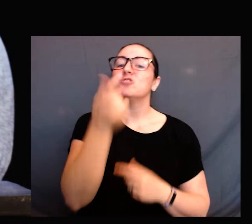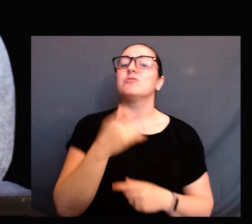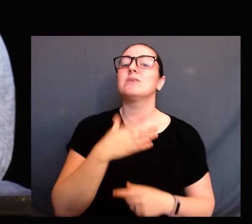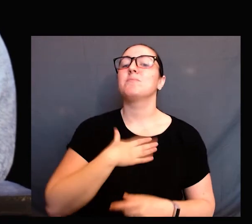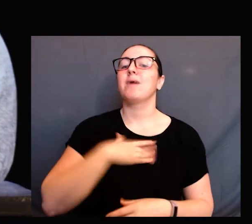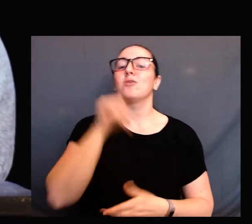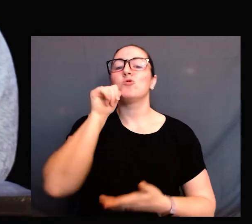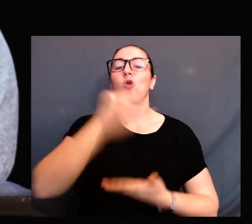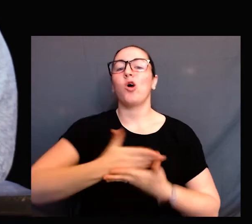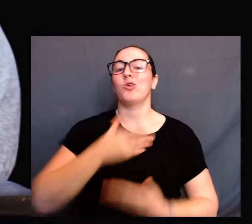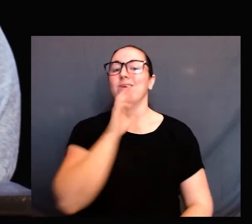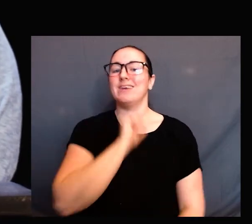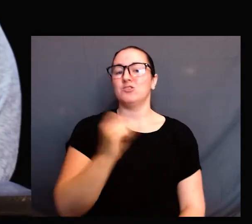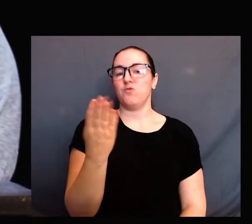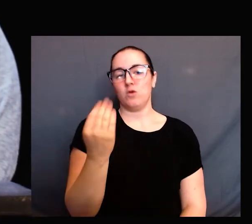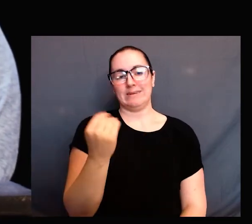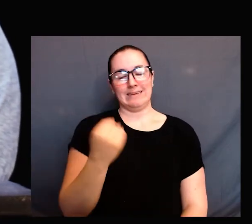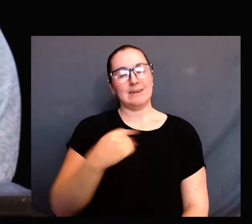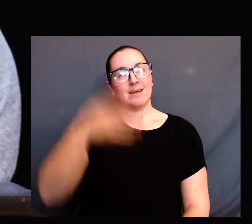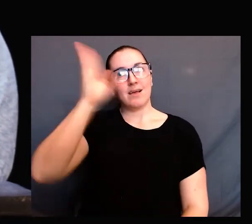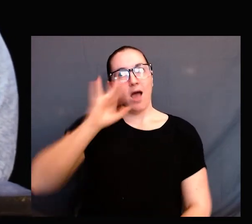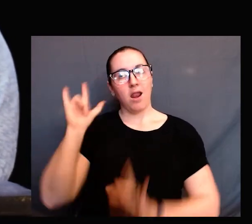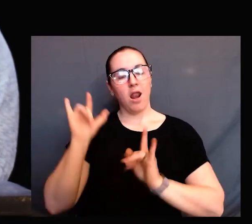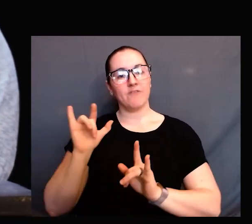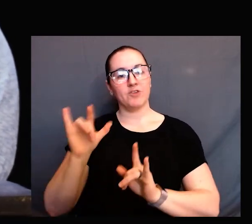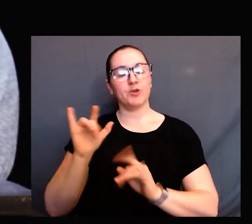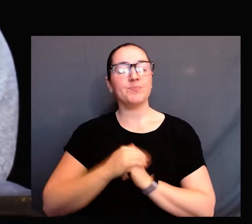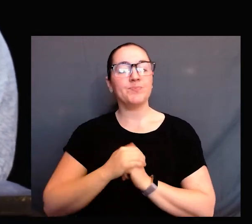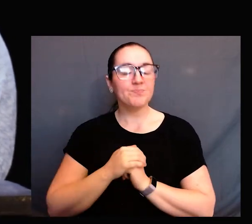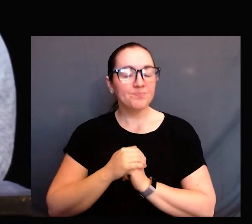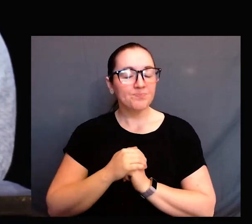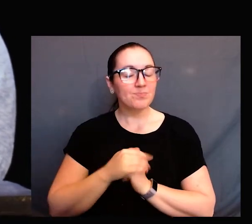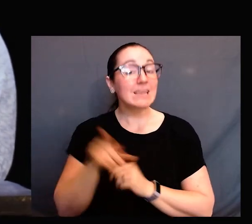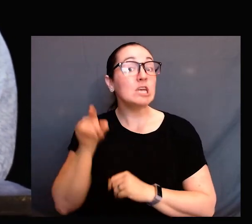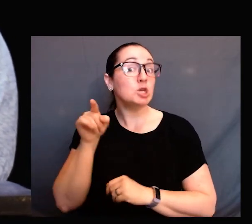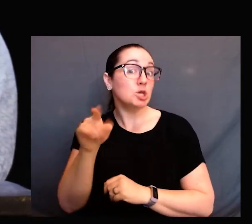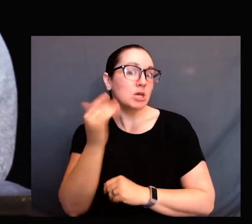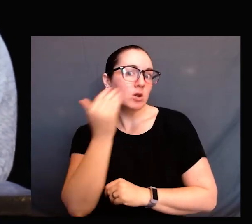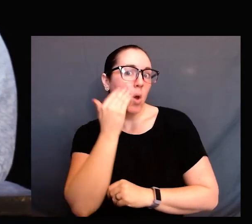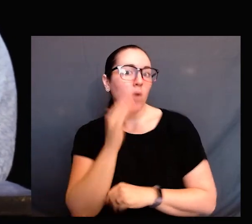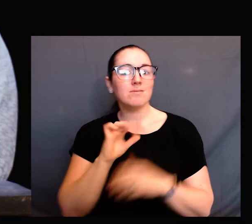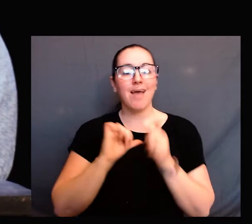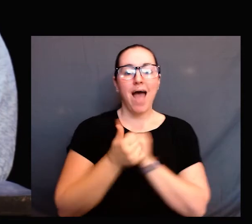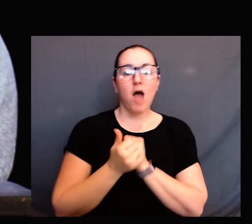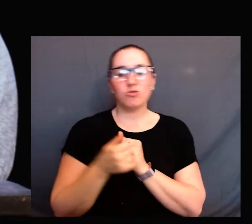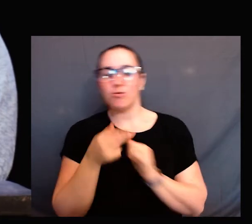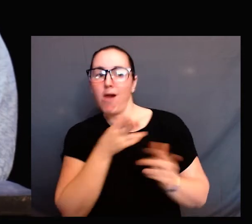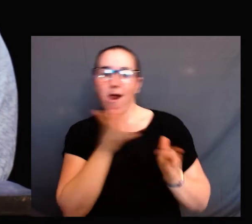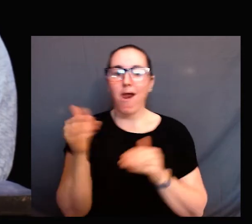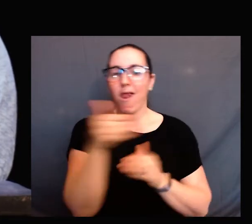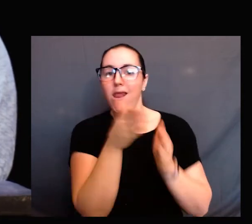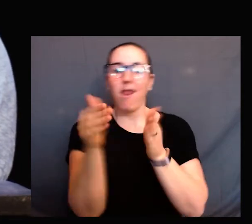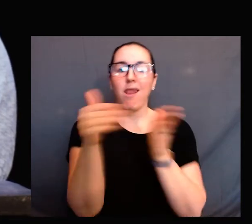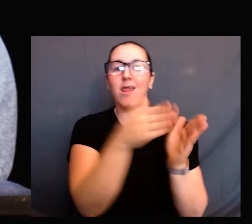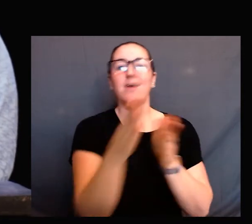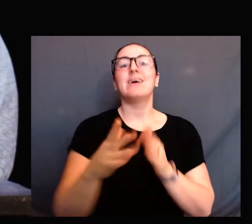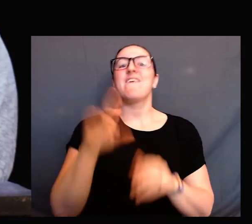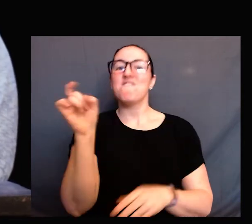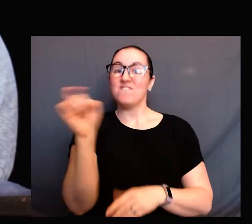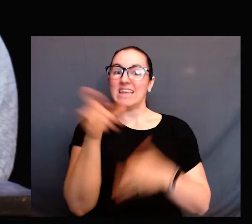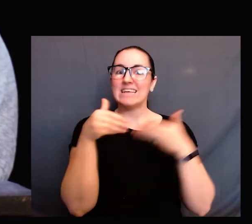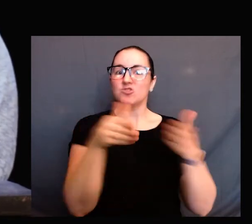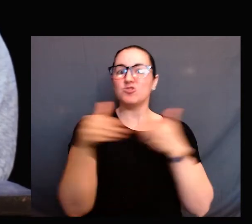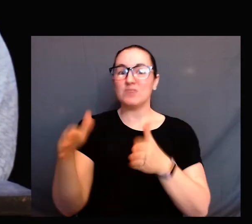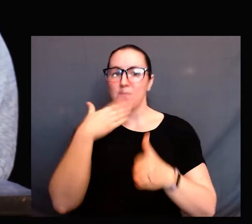interesting that my 14-year-old daughter, God love her, she knows how to navigate the streets of Phoenix better than I